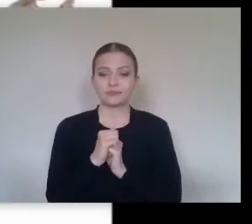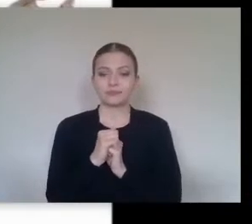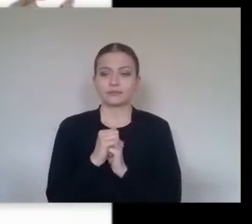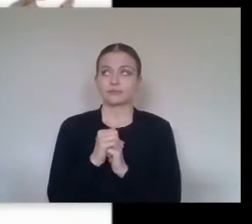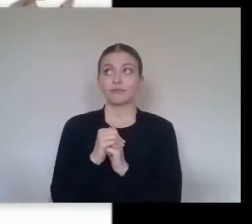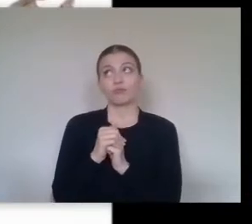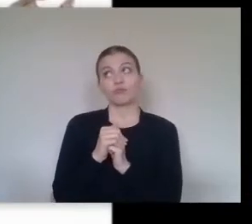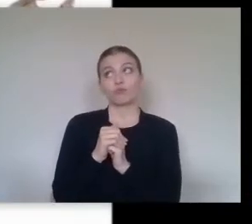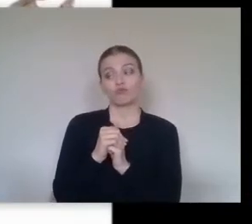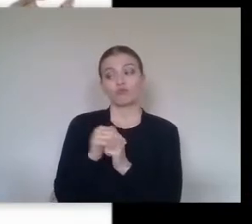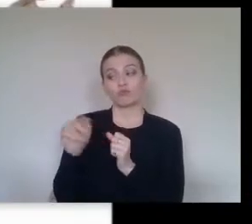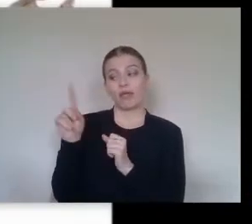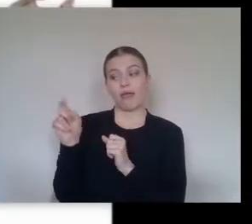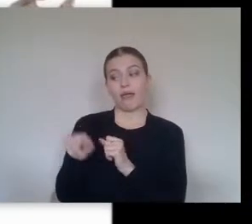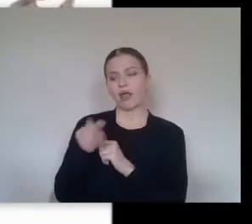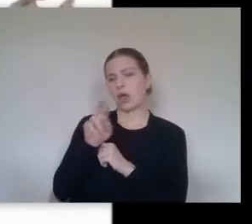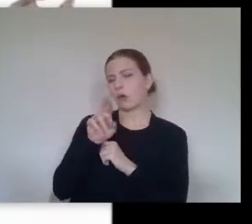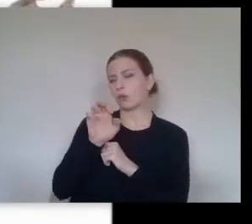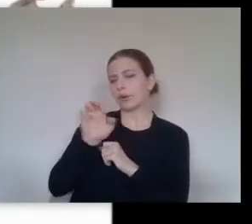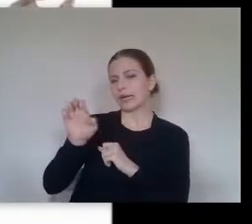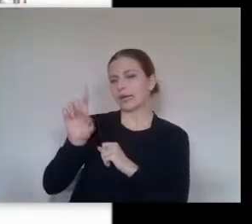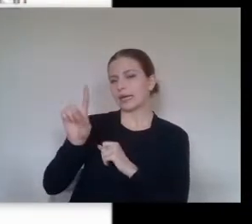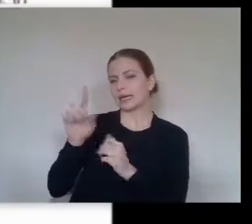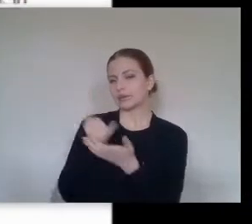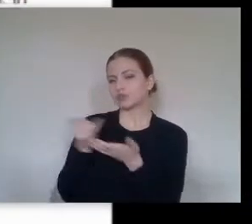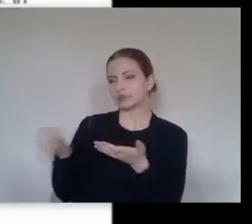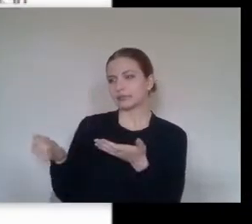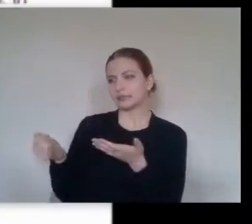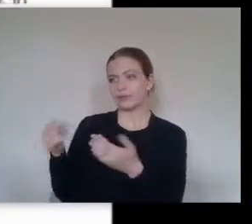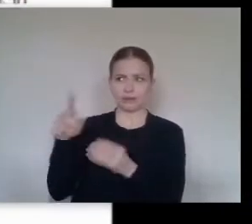Ask the reed instruments. They're much sneakier than us.